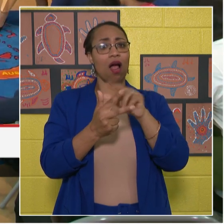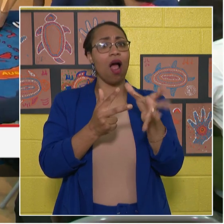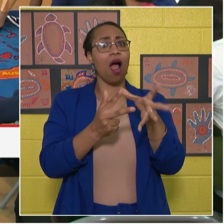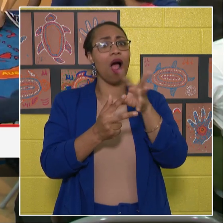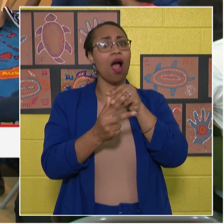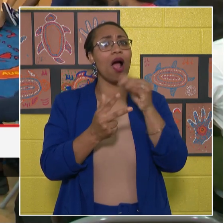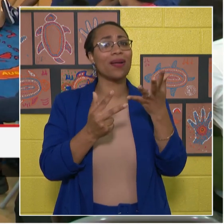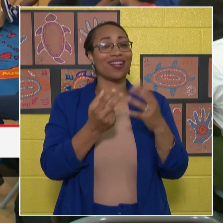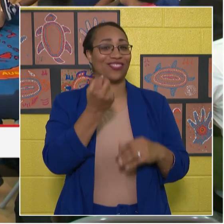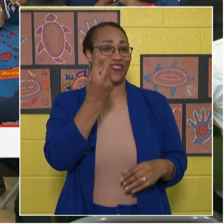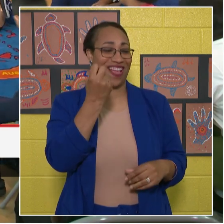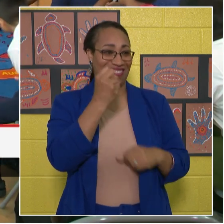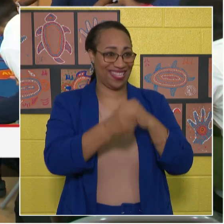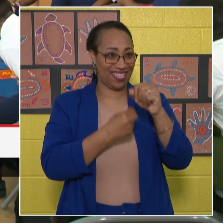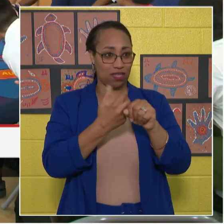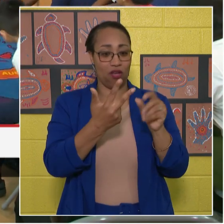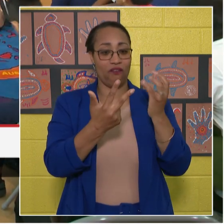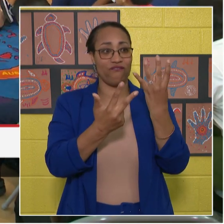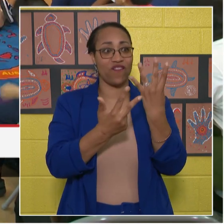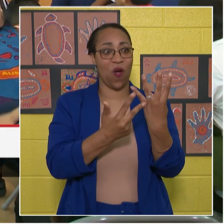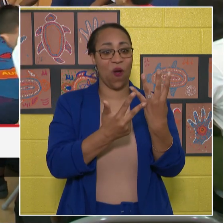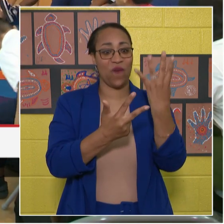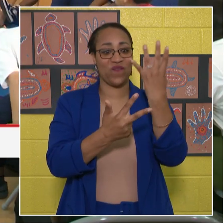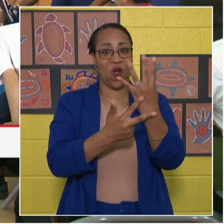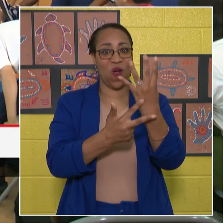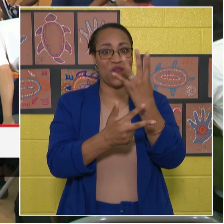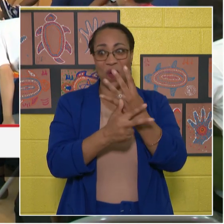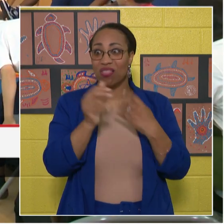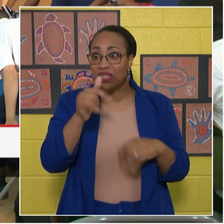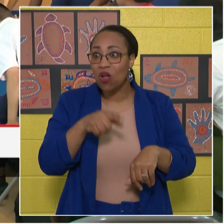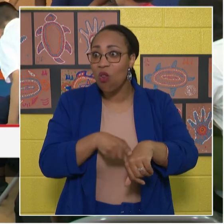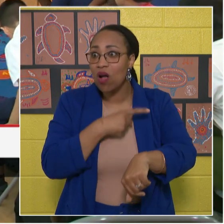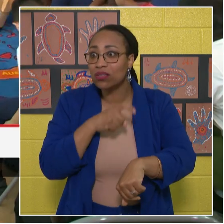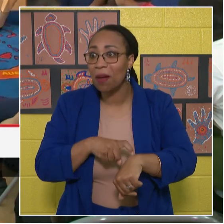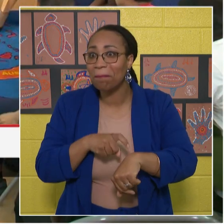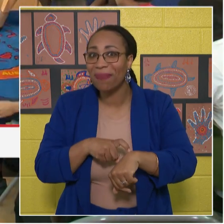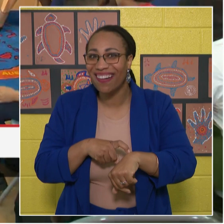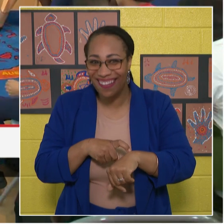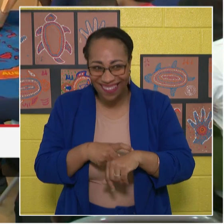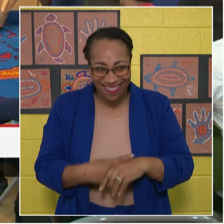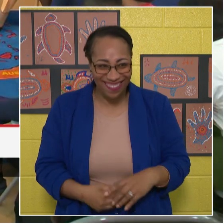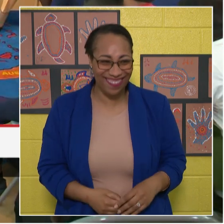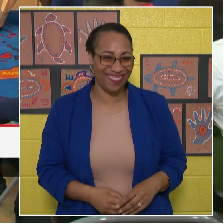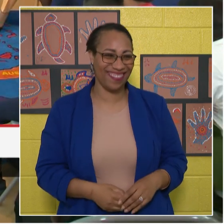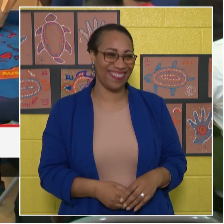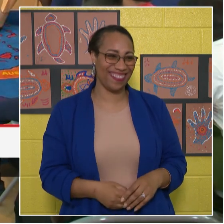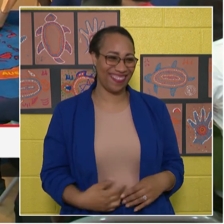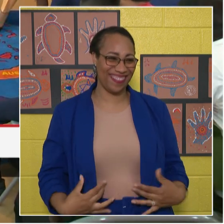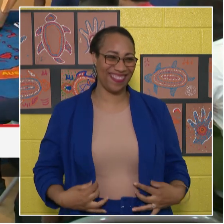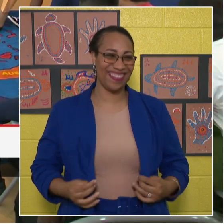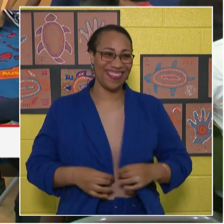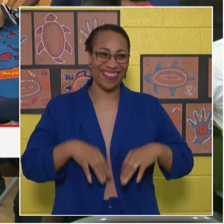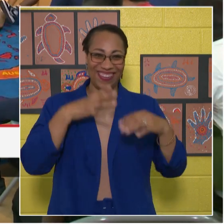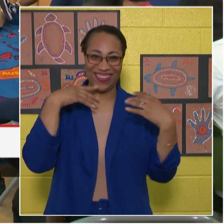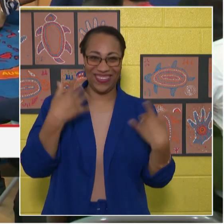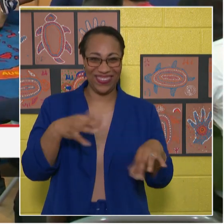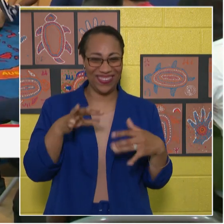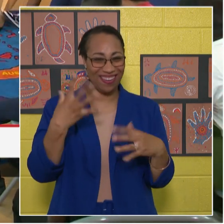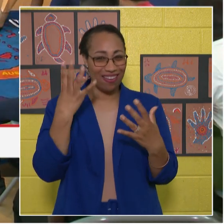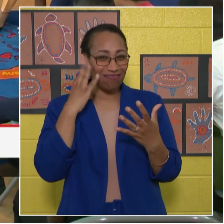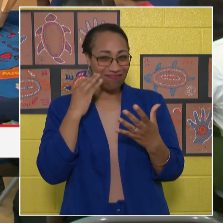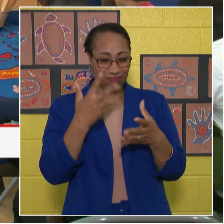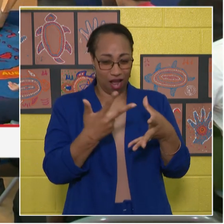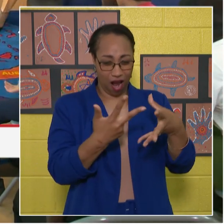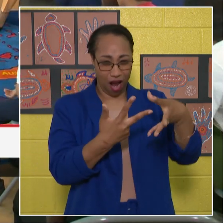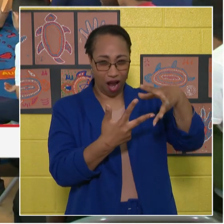mayor. And you know what's really great about it? I told you already that I've gained the type of experience where